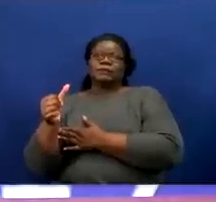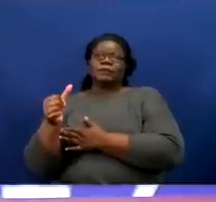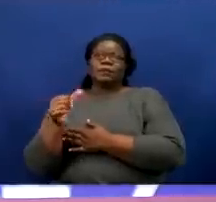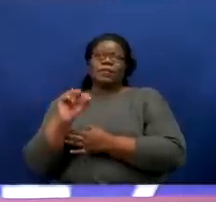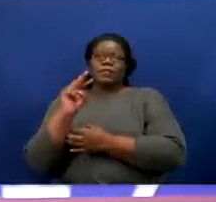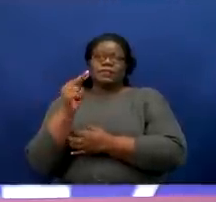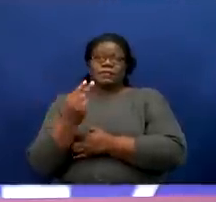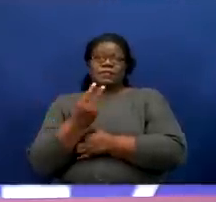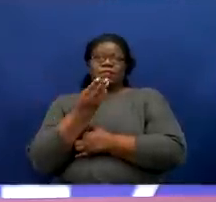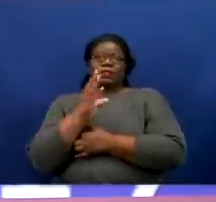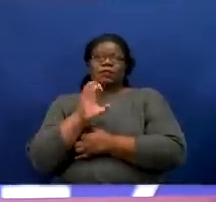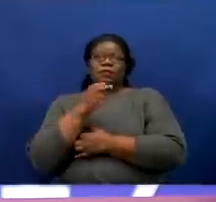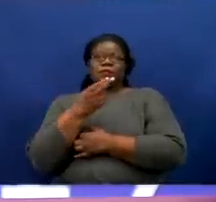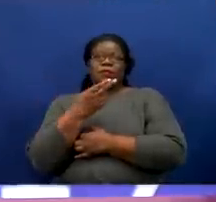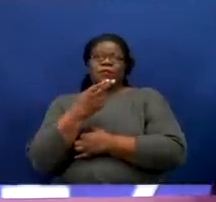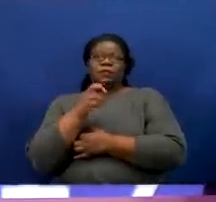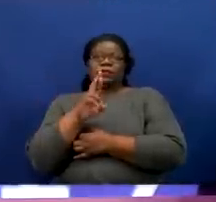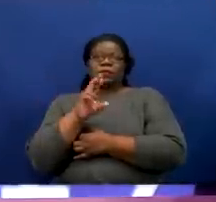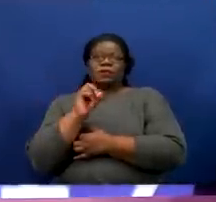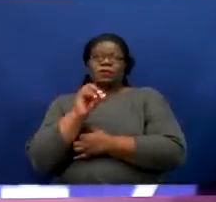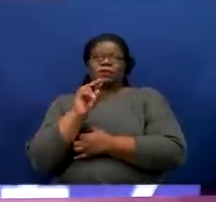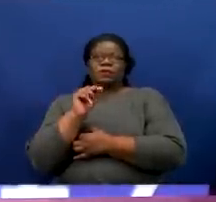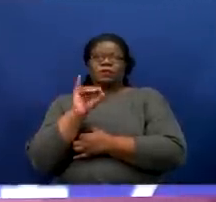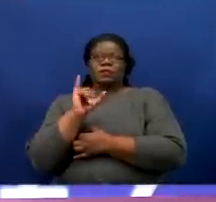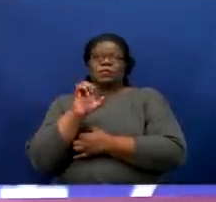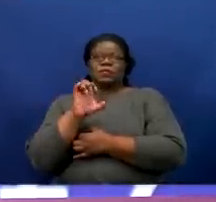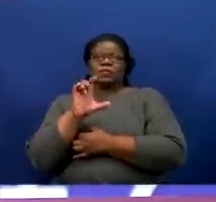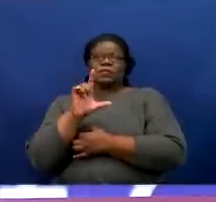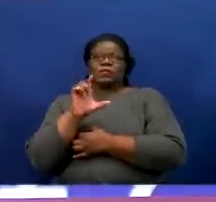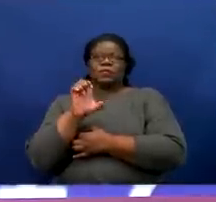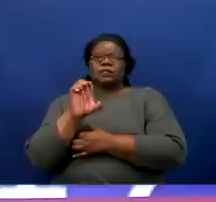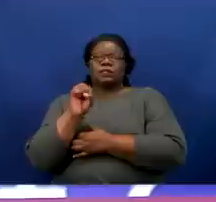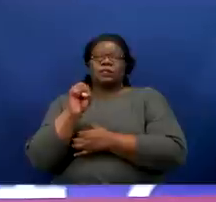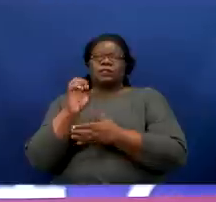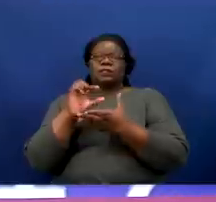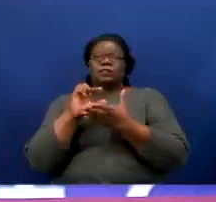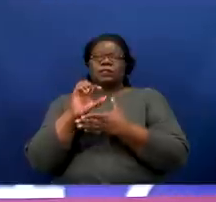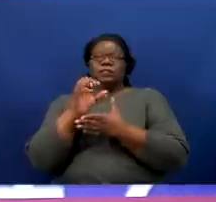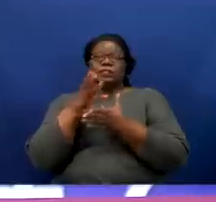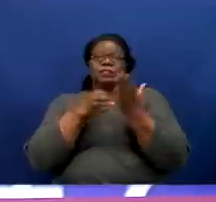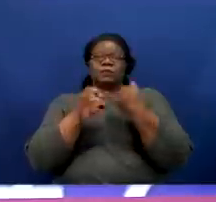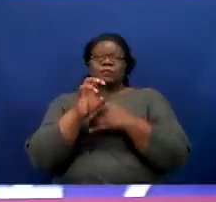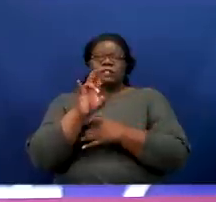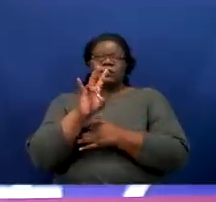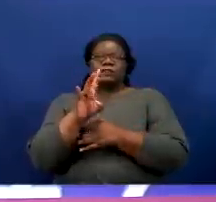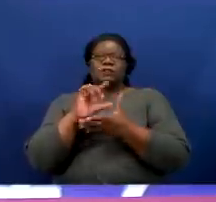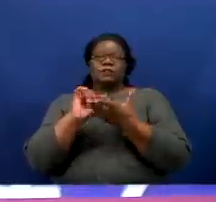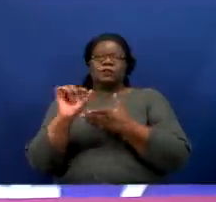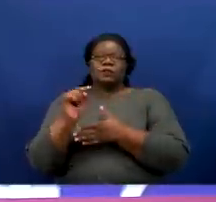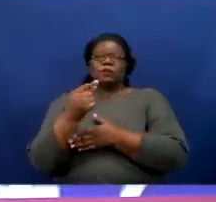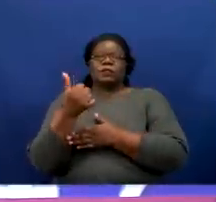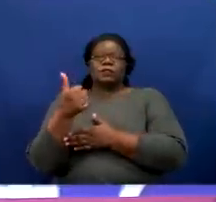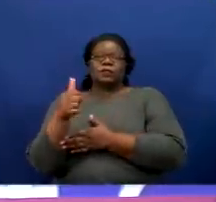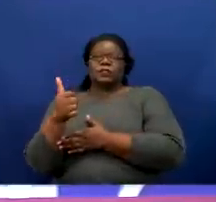2 Chronicles chapter 7, verses 1 through 10. I'll be reading from the New International